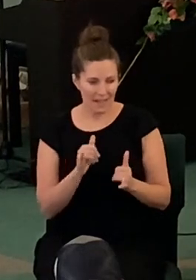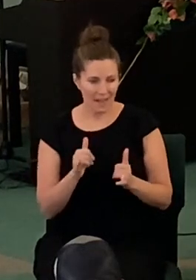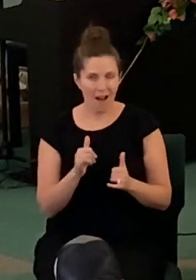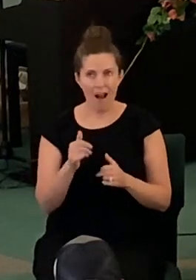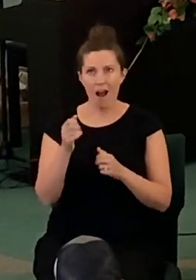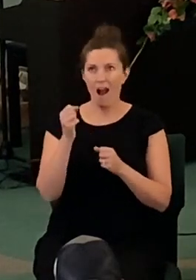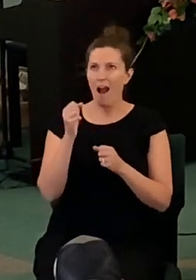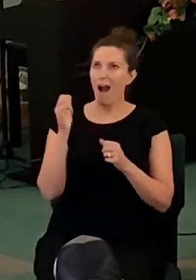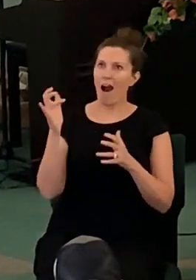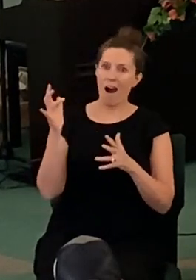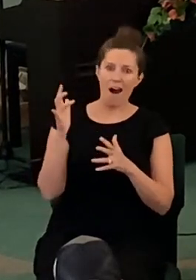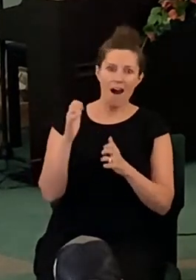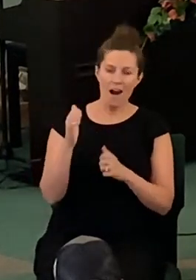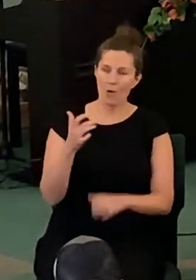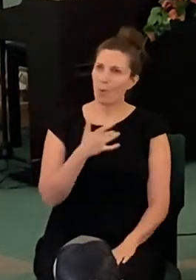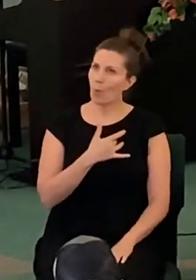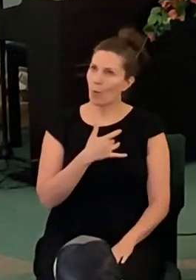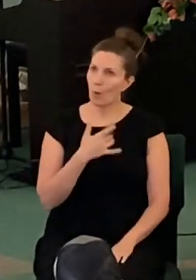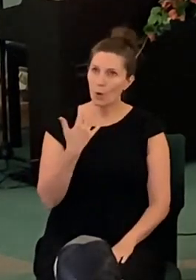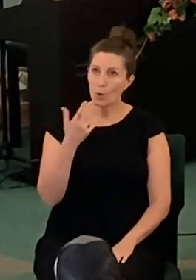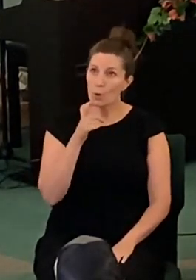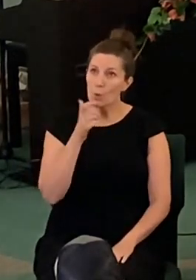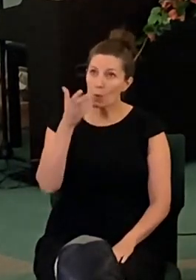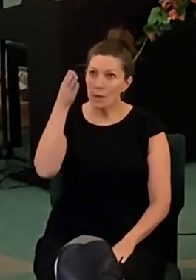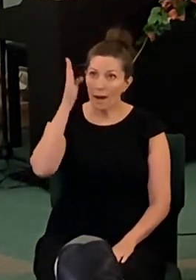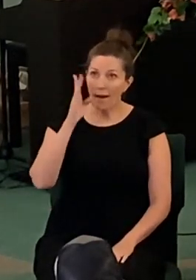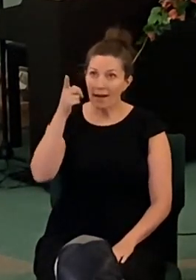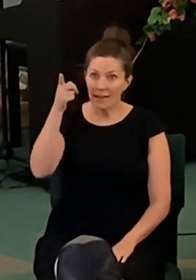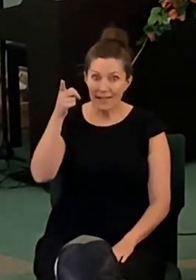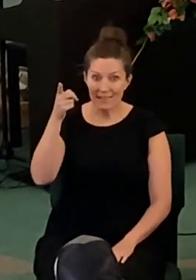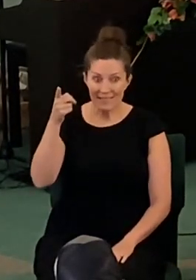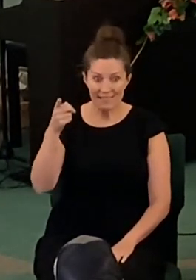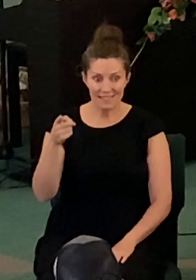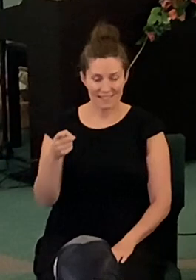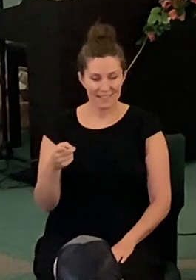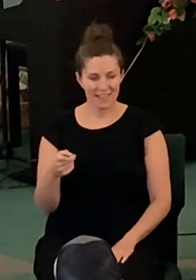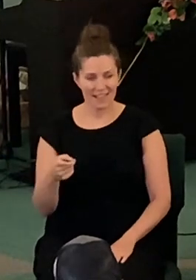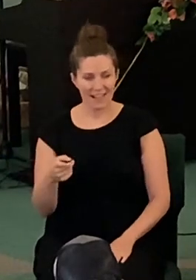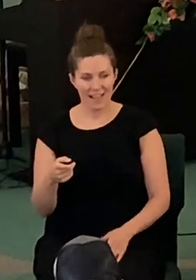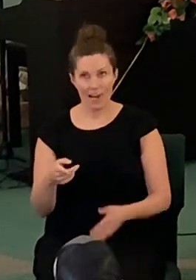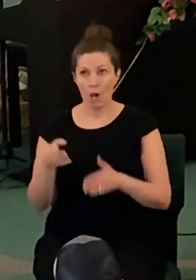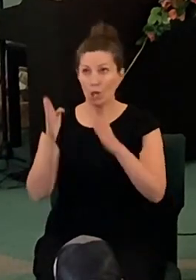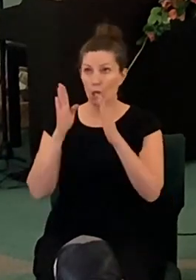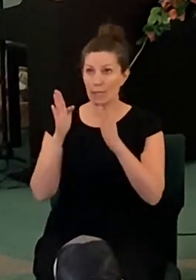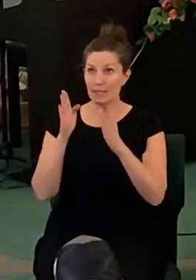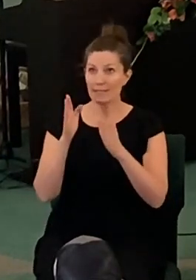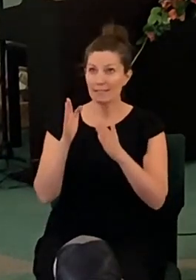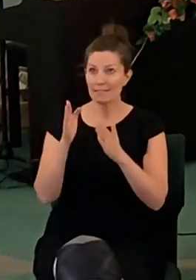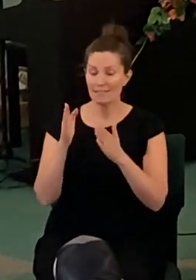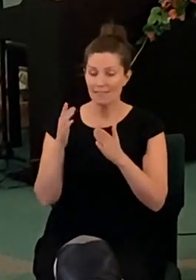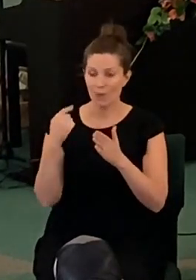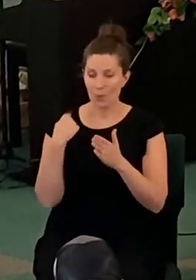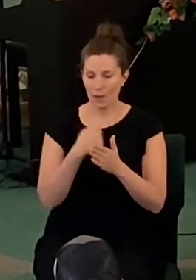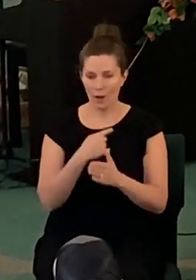struck with who God is and an alertness that results from that.